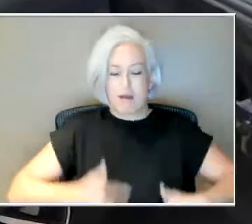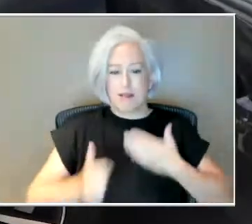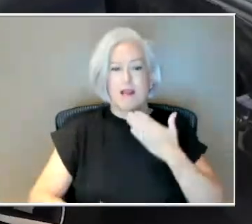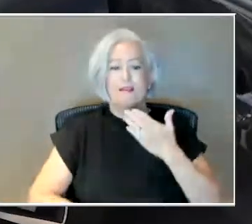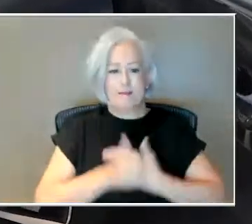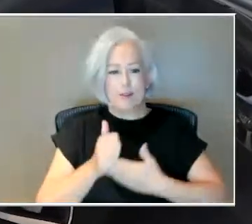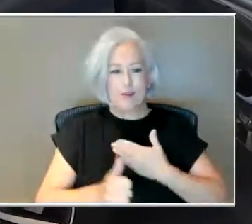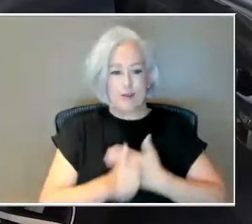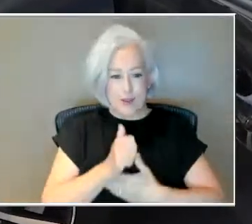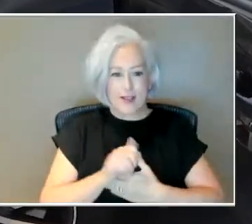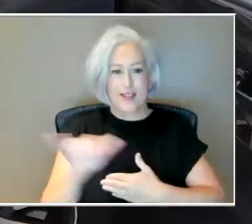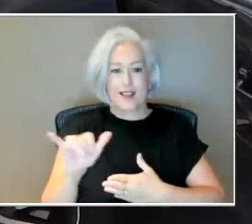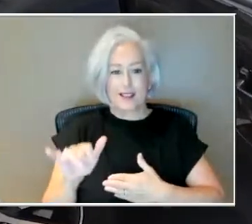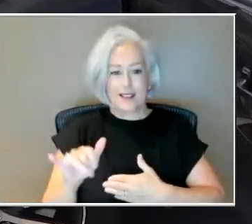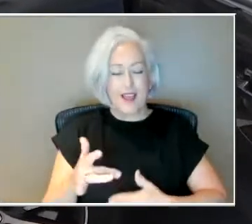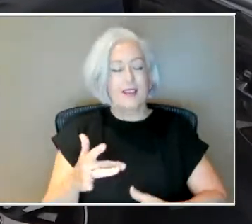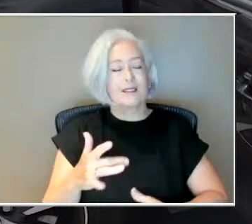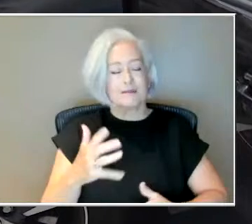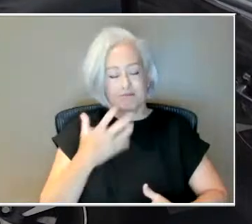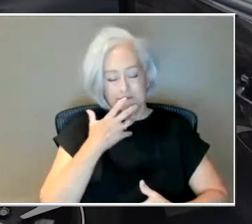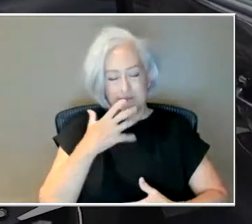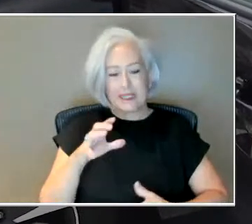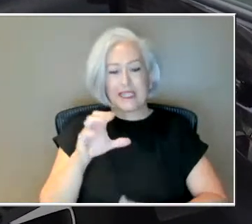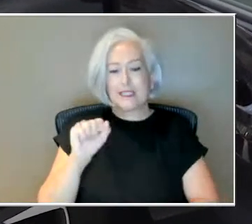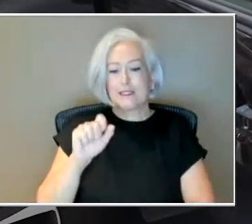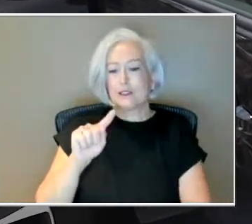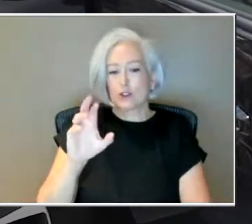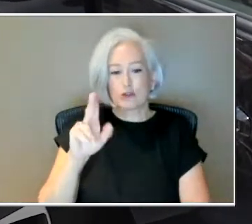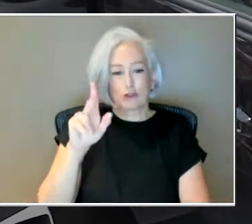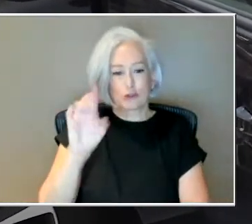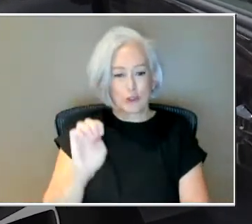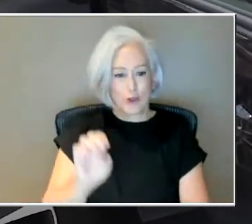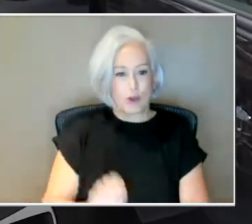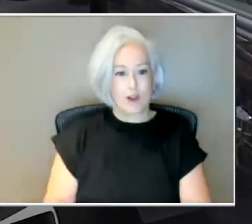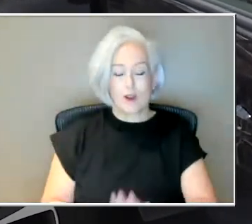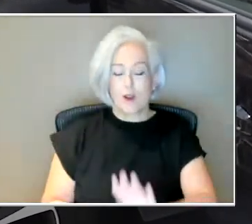Wow, thanks. You're very welcome. Stay safe. I feel good. No, don't go anywhere.